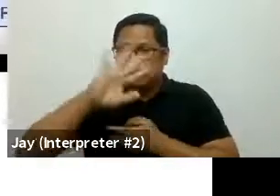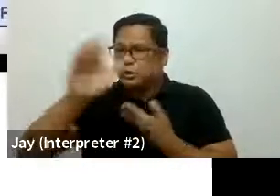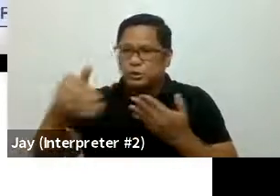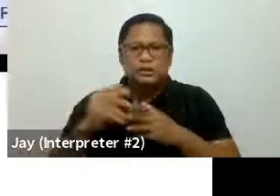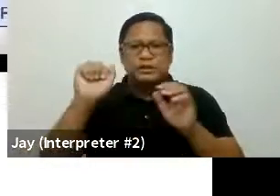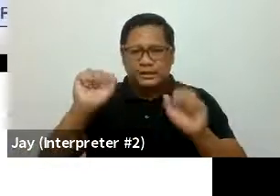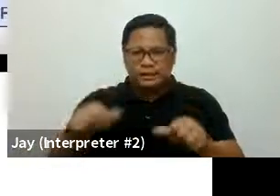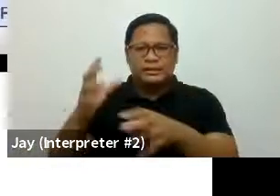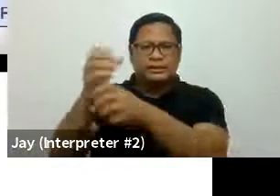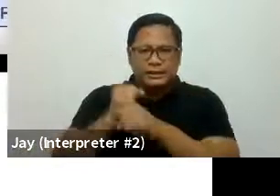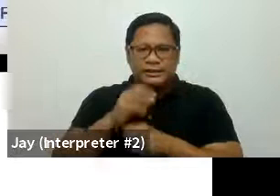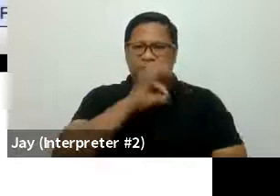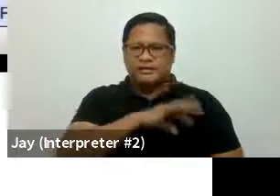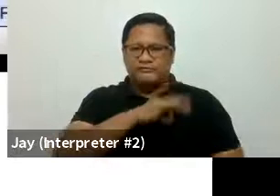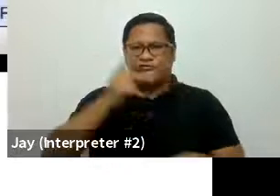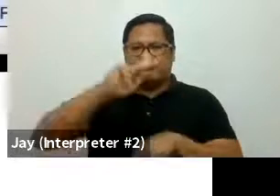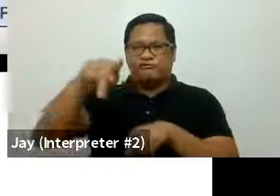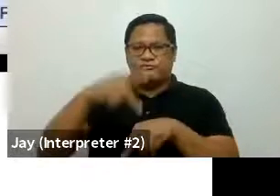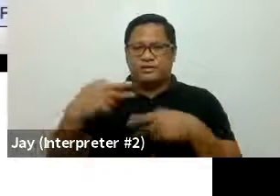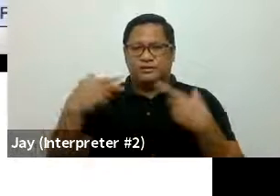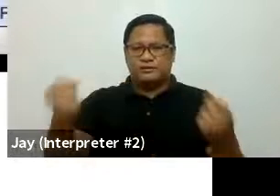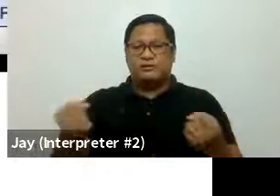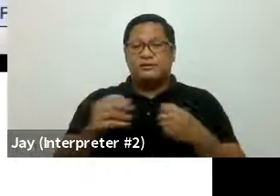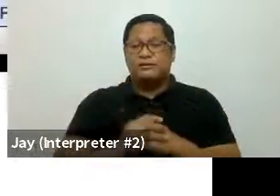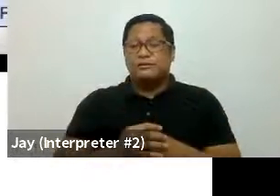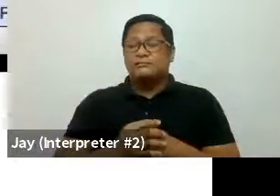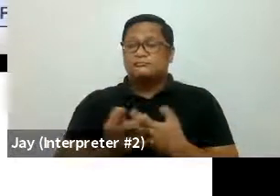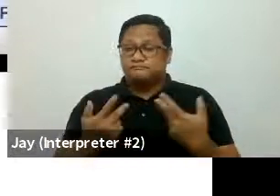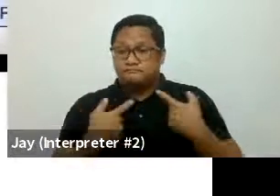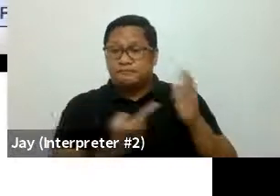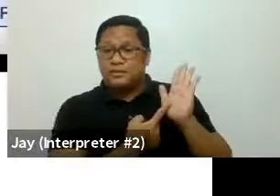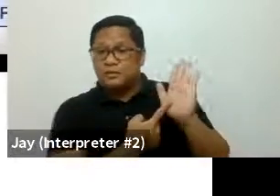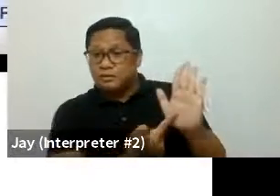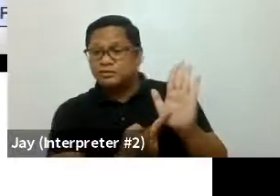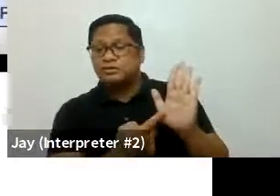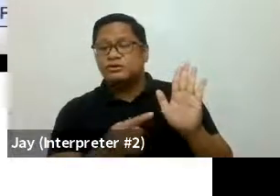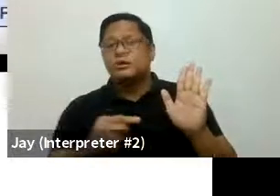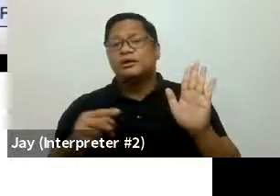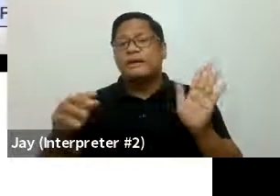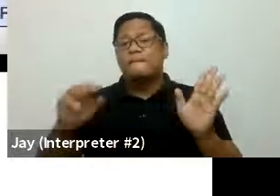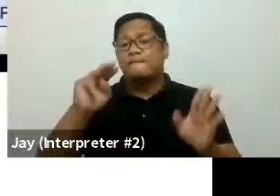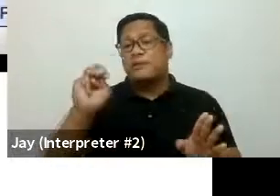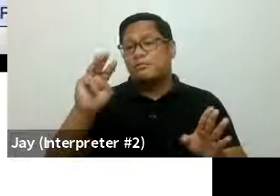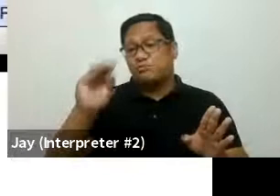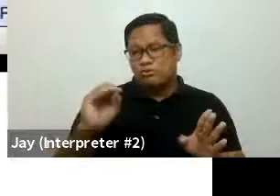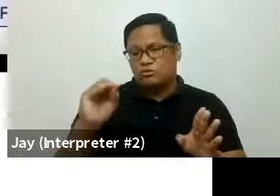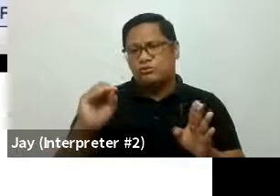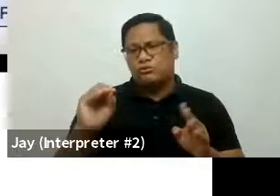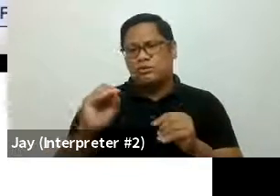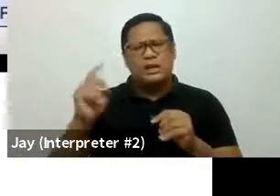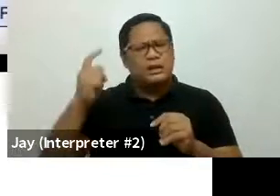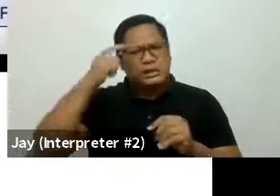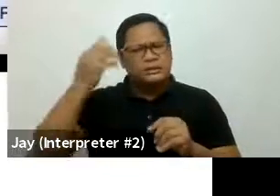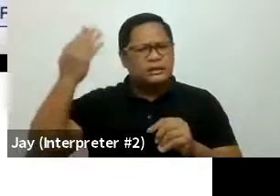of the benefit of PhilHealth, no? So we have came out with a circular in 2019, I think it was in sometime